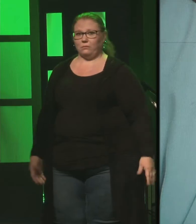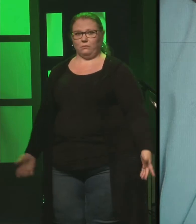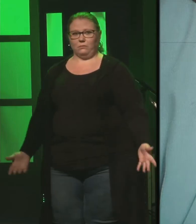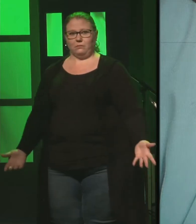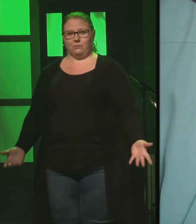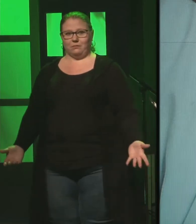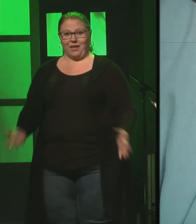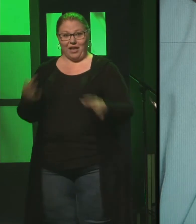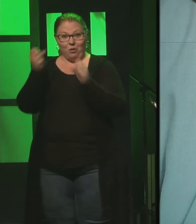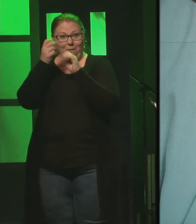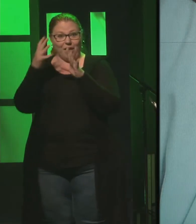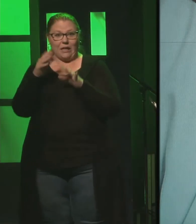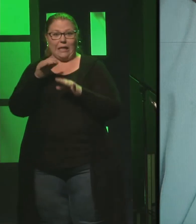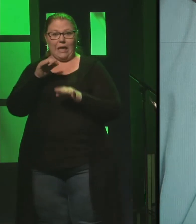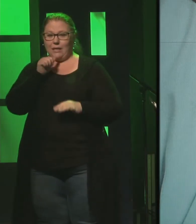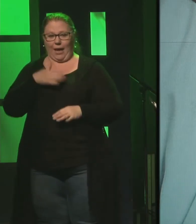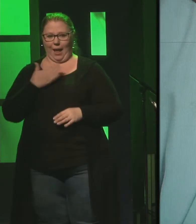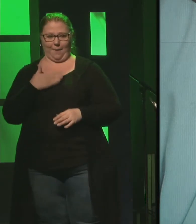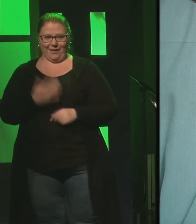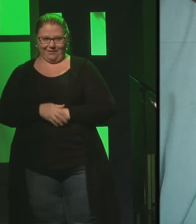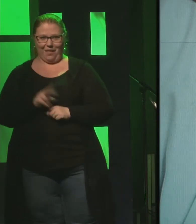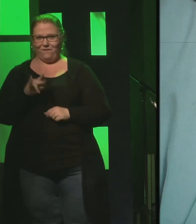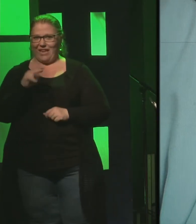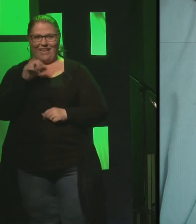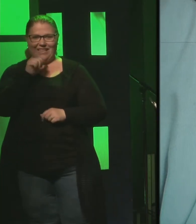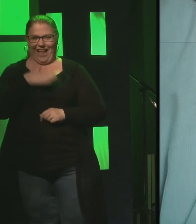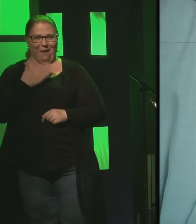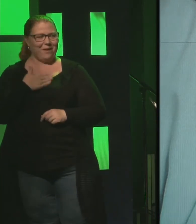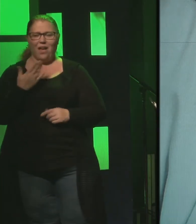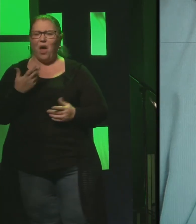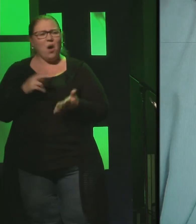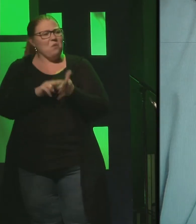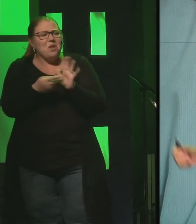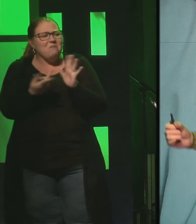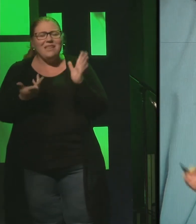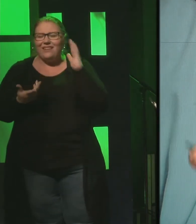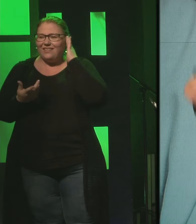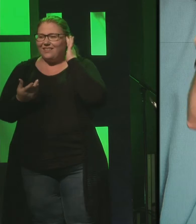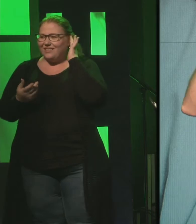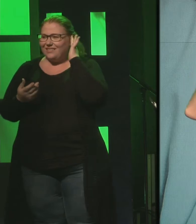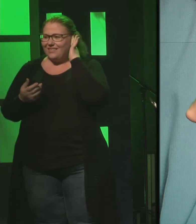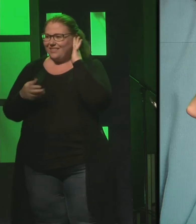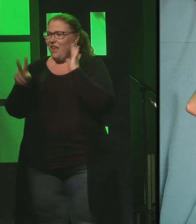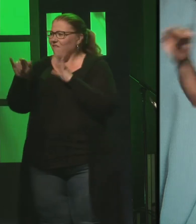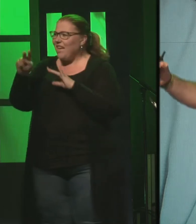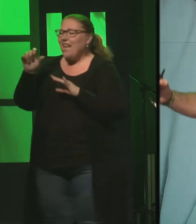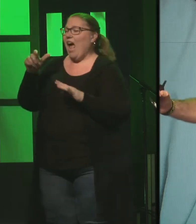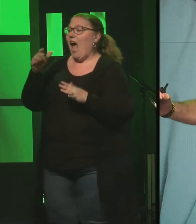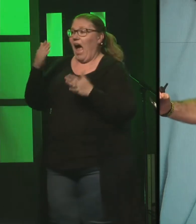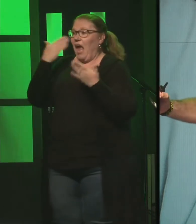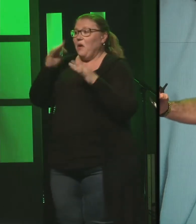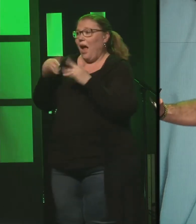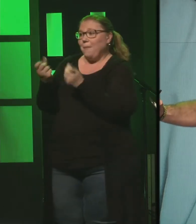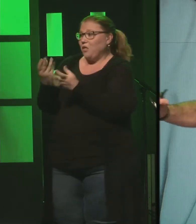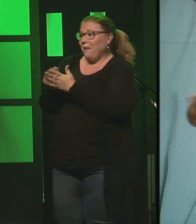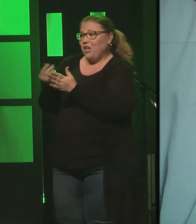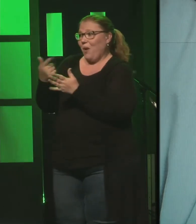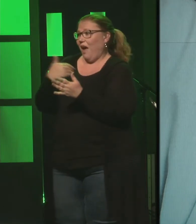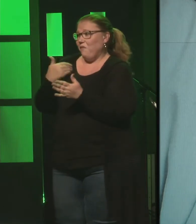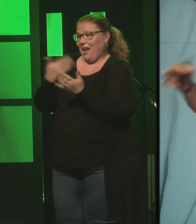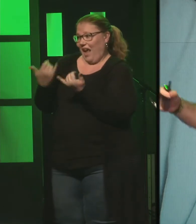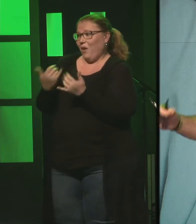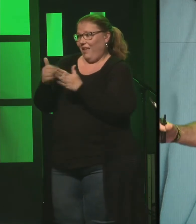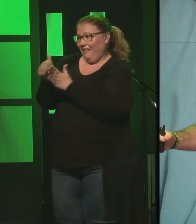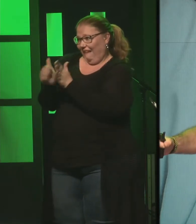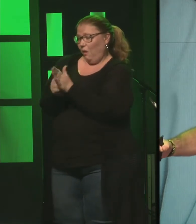You can imagine that didn't make Vinny very happy. Well, what do you mean? I said, Vinny, I don't have any idea how much money you have in your bank account, but